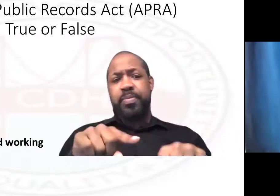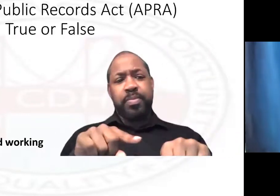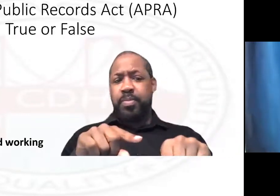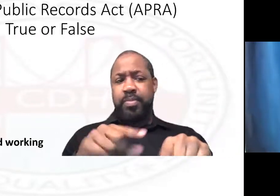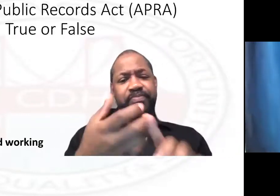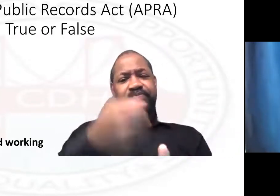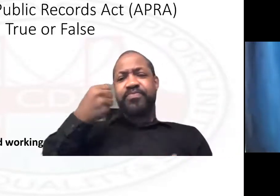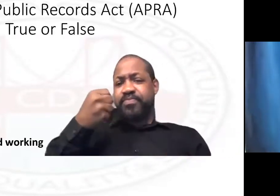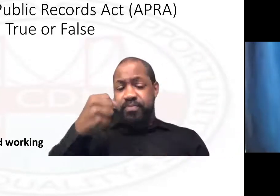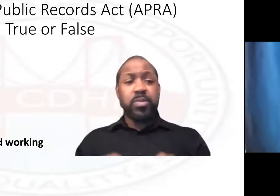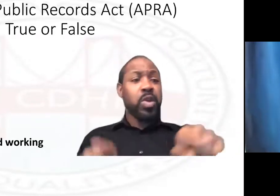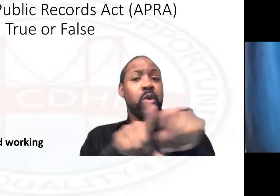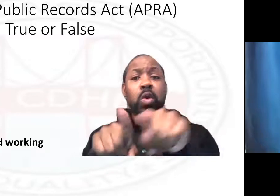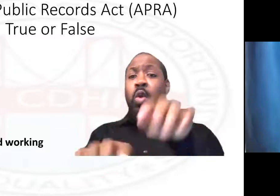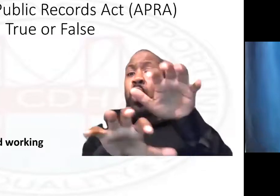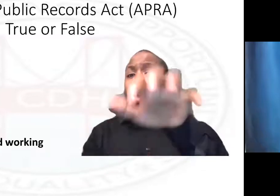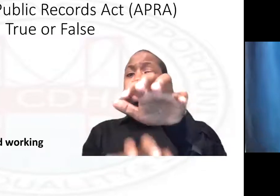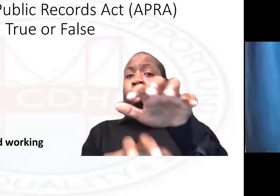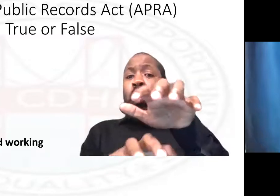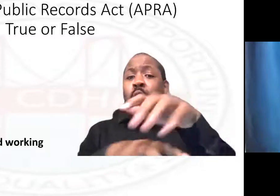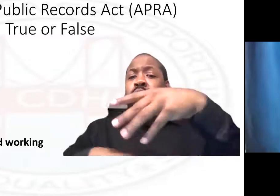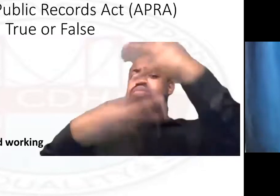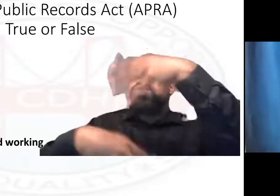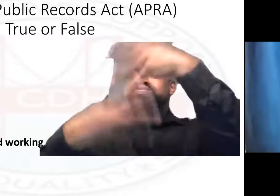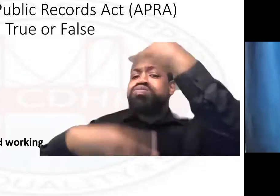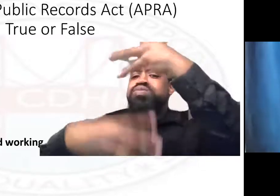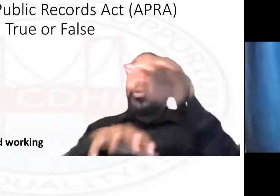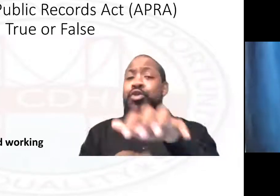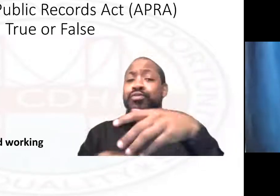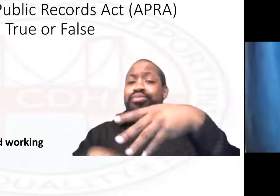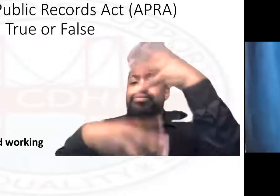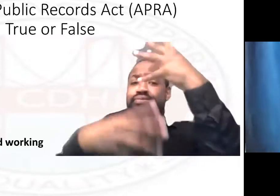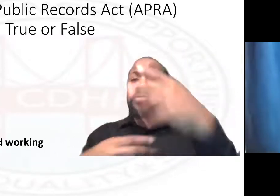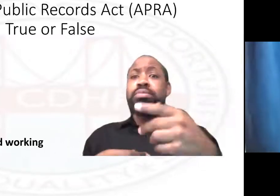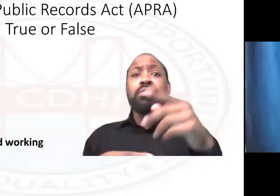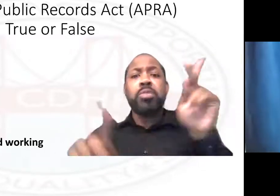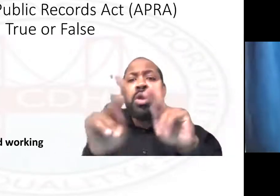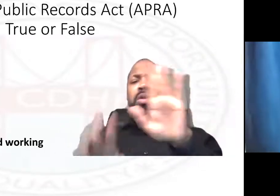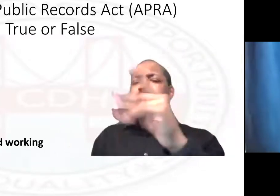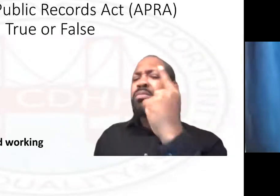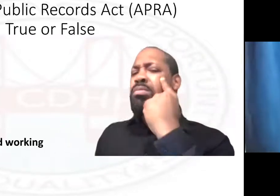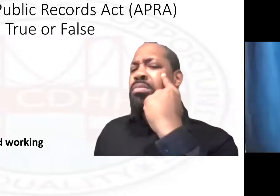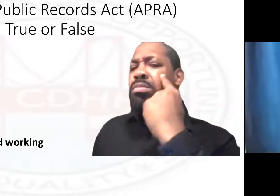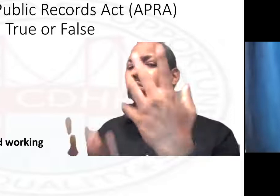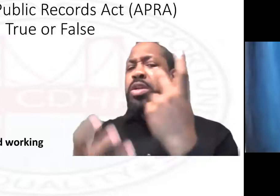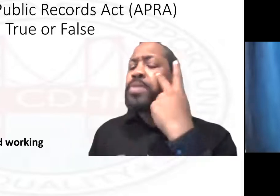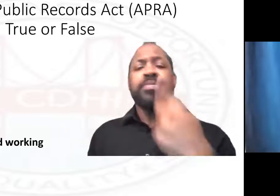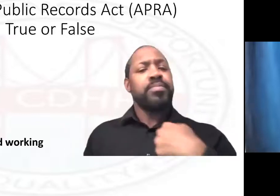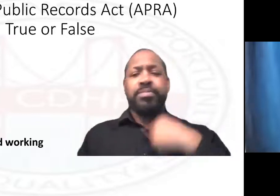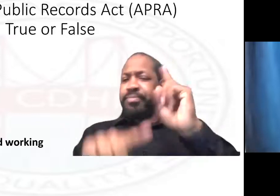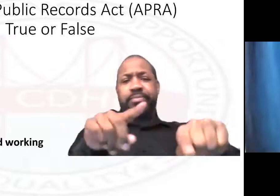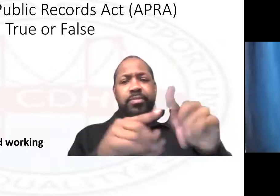is, that's not something that can be requested according to public record. Any cart output information, if